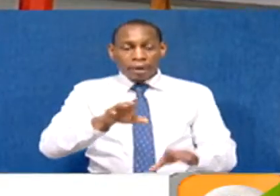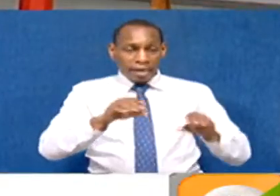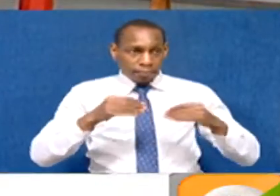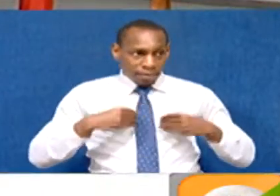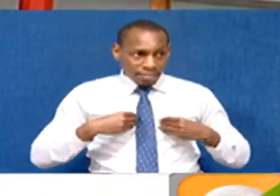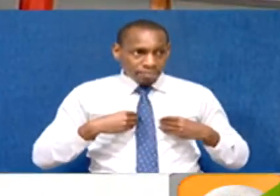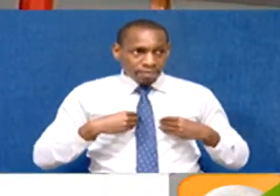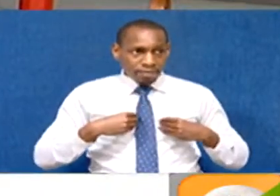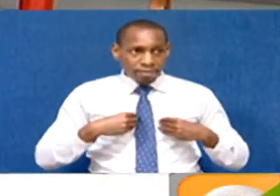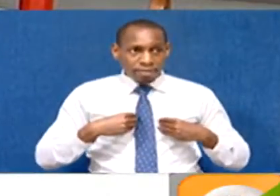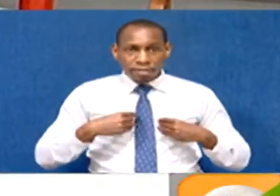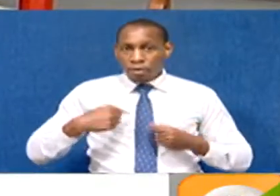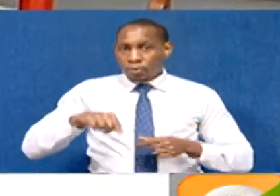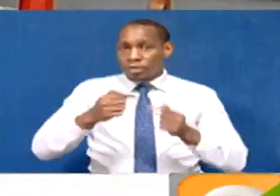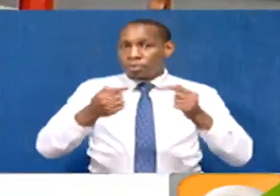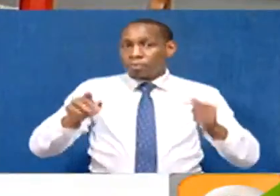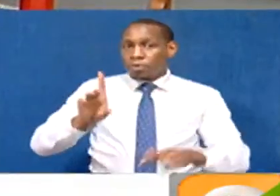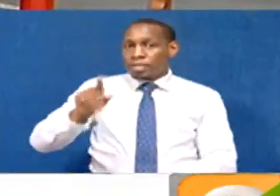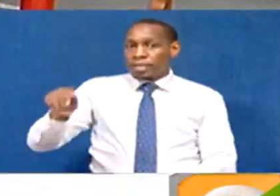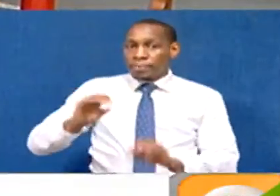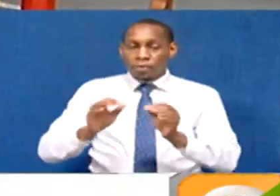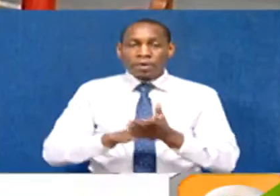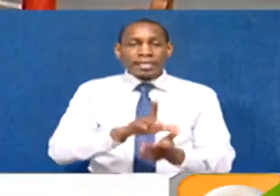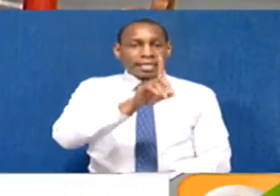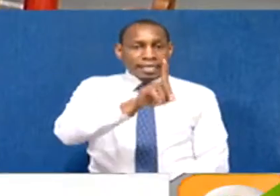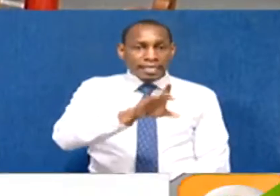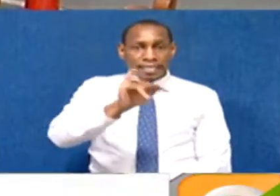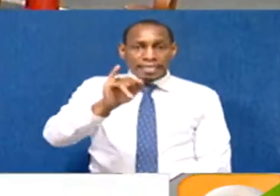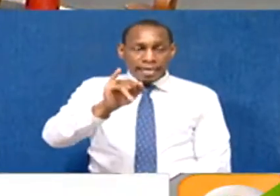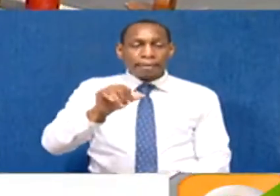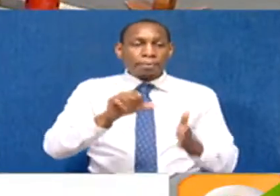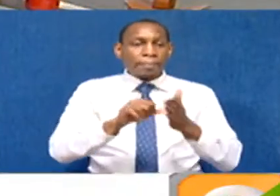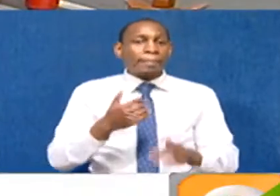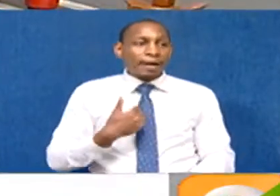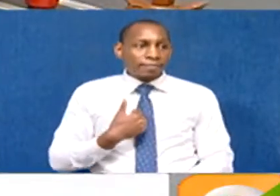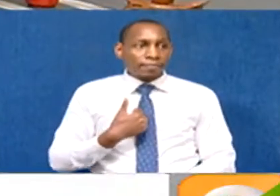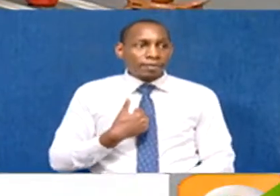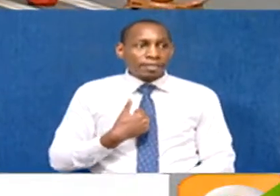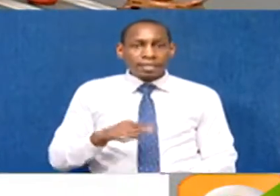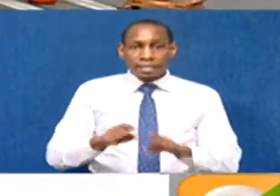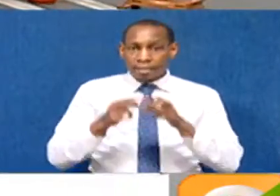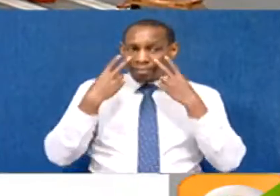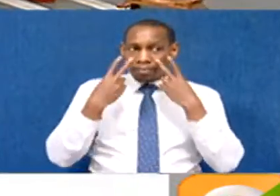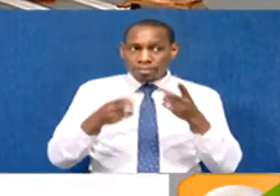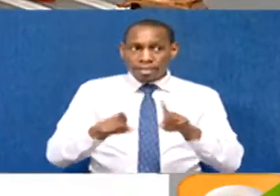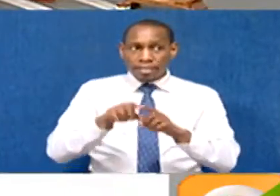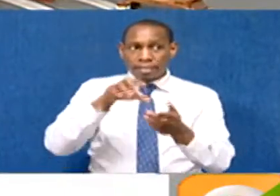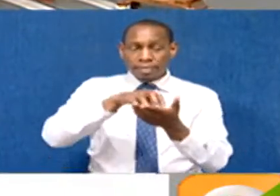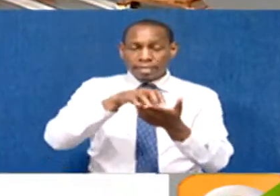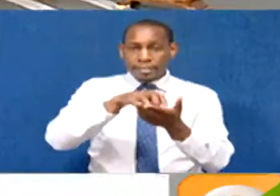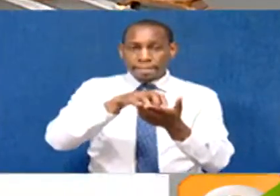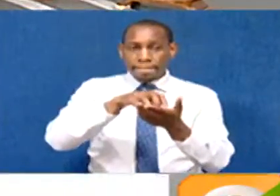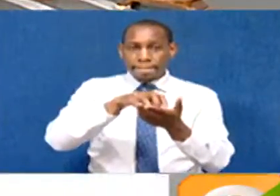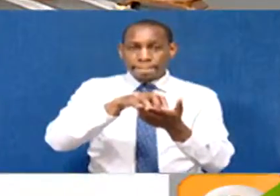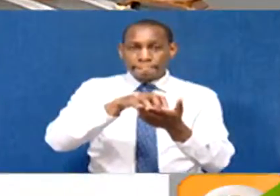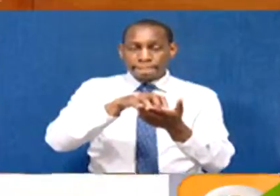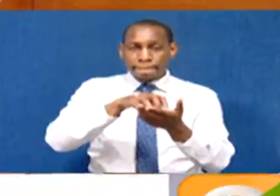is the same one he's accepting. We really have not been fighting DPP. It's the DCI that we have a problem with. You saw even like this case of.